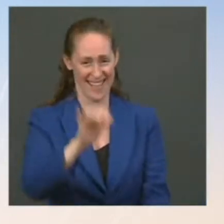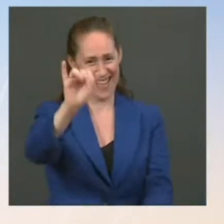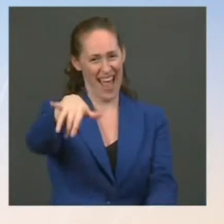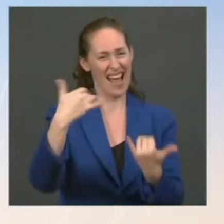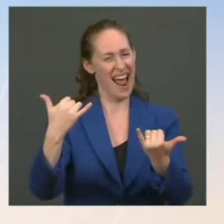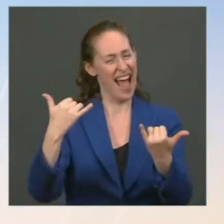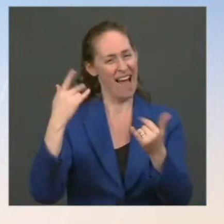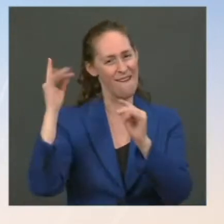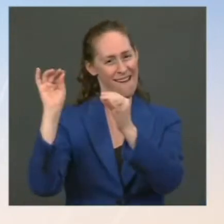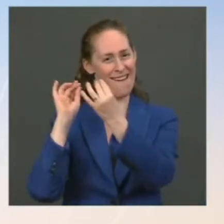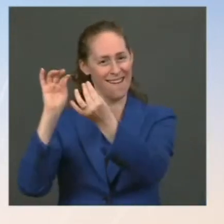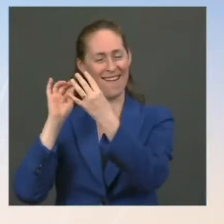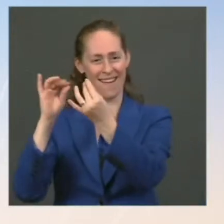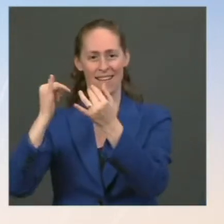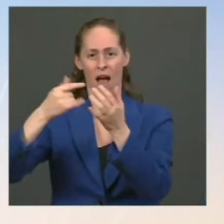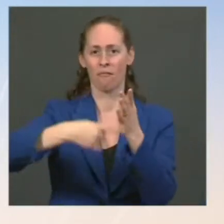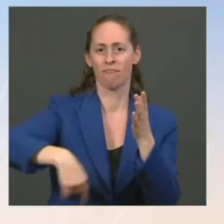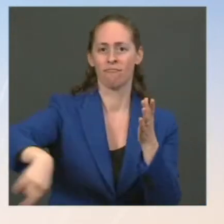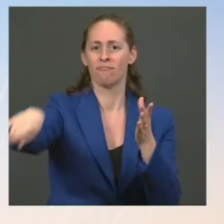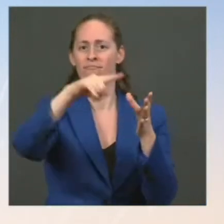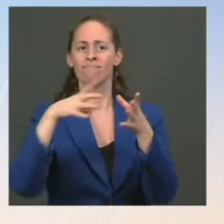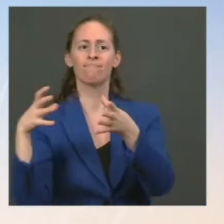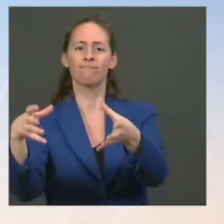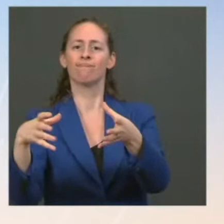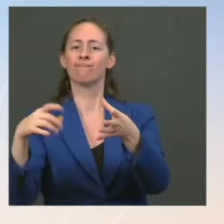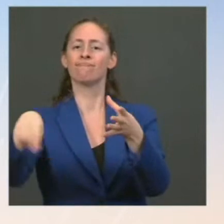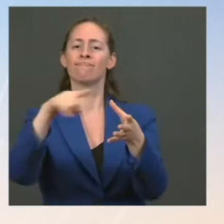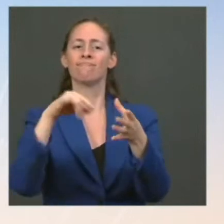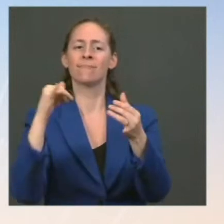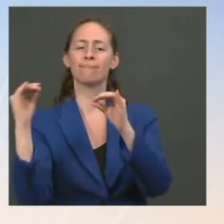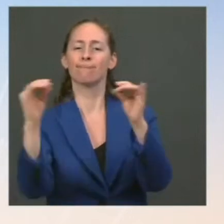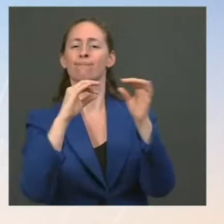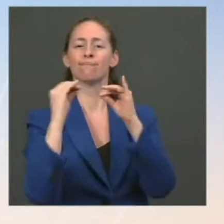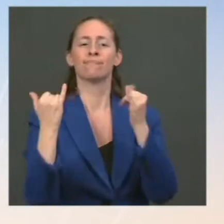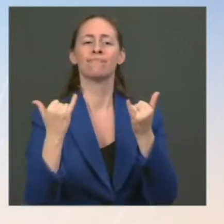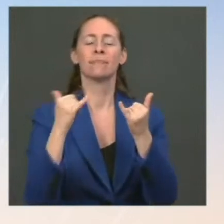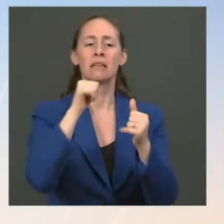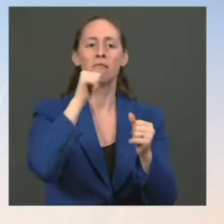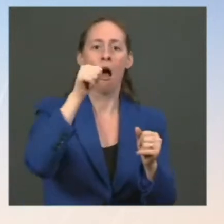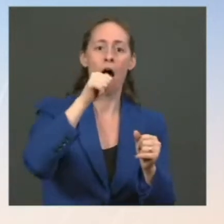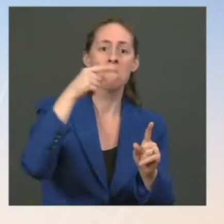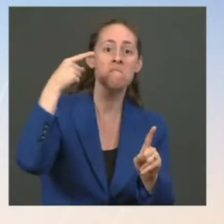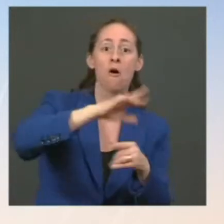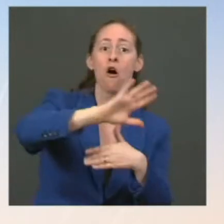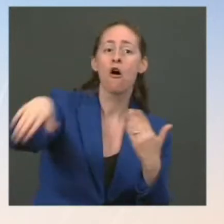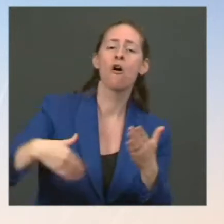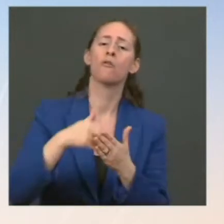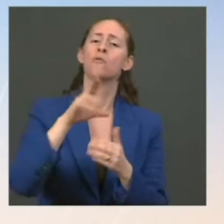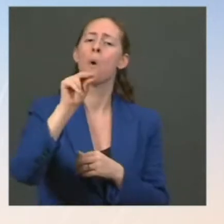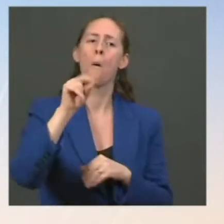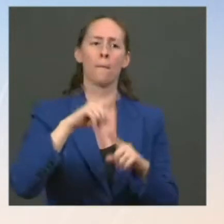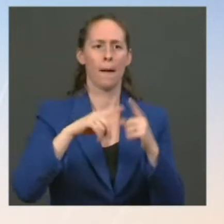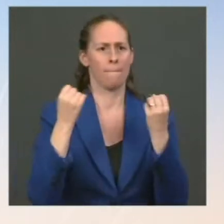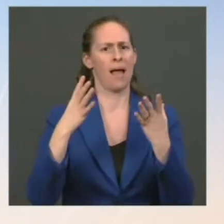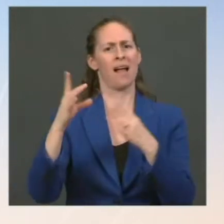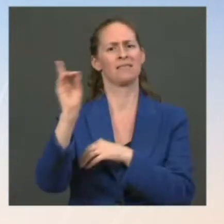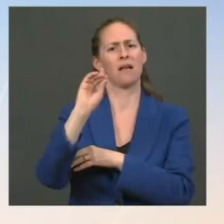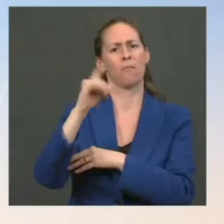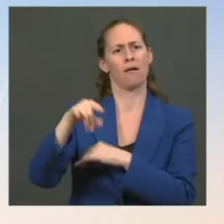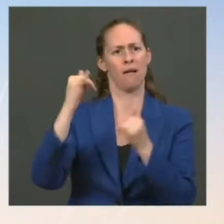between members of not of all parties, I should say, but many members in the Democratic Party right